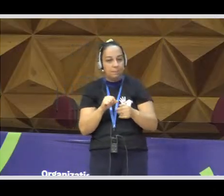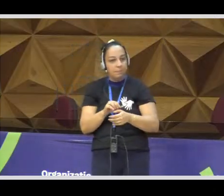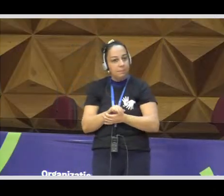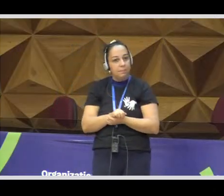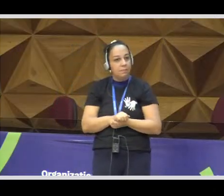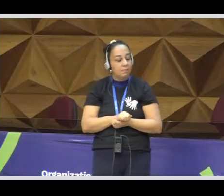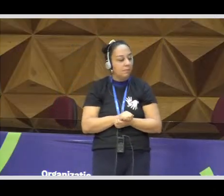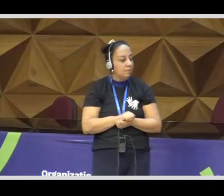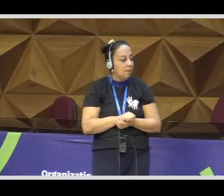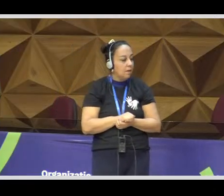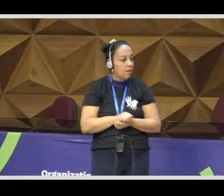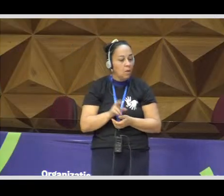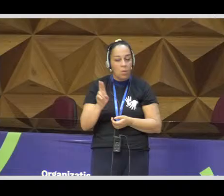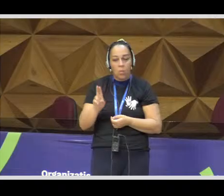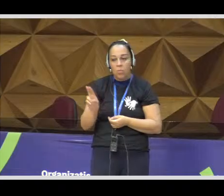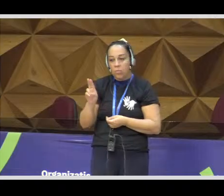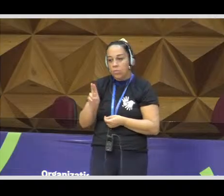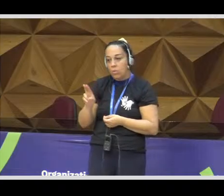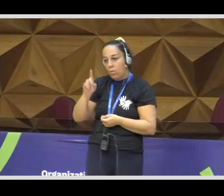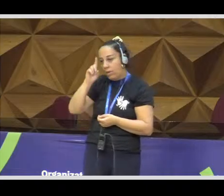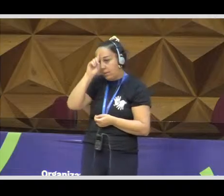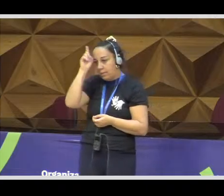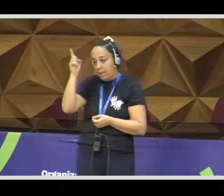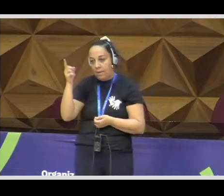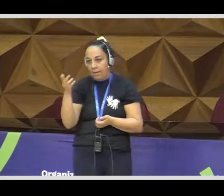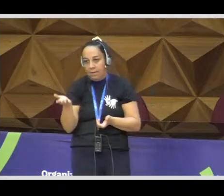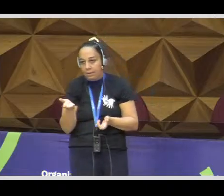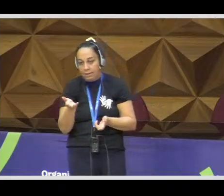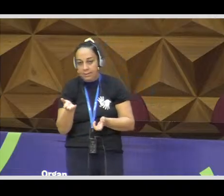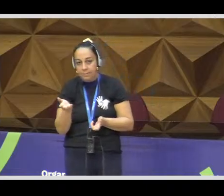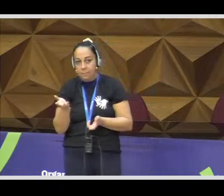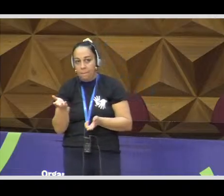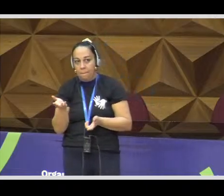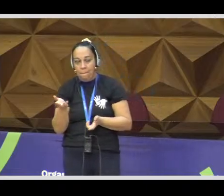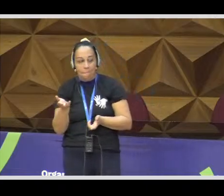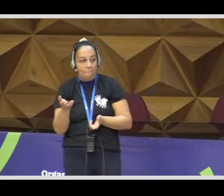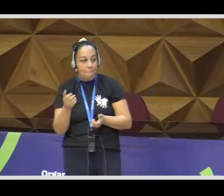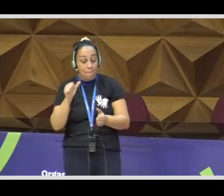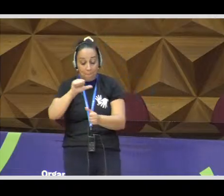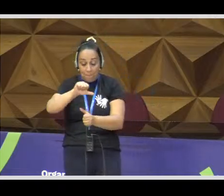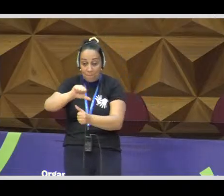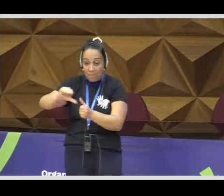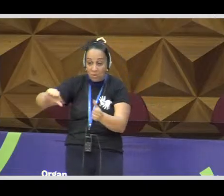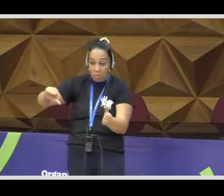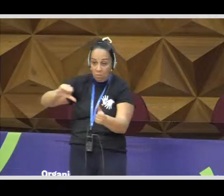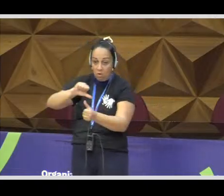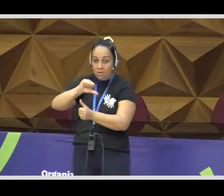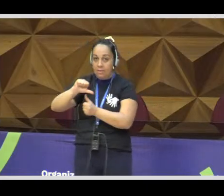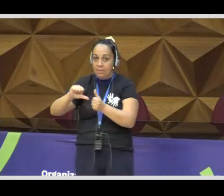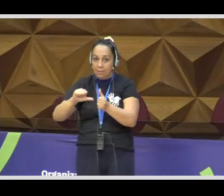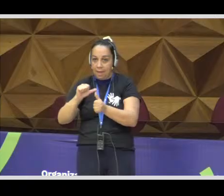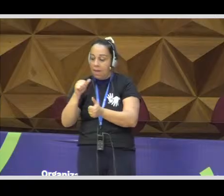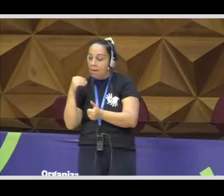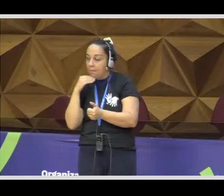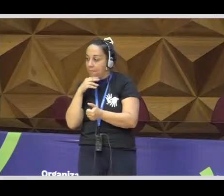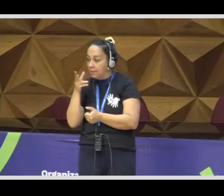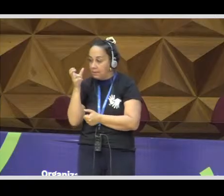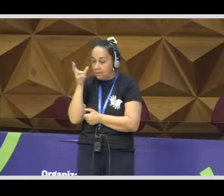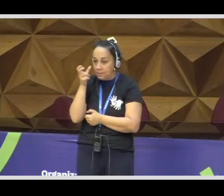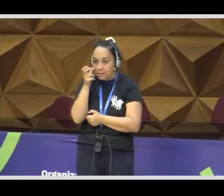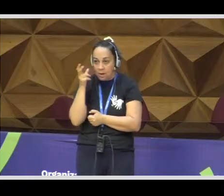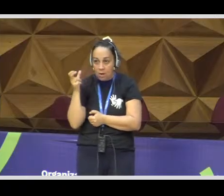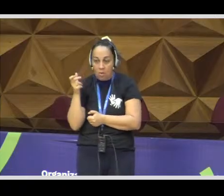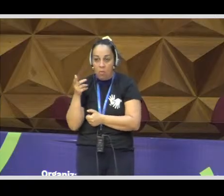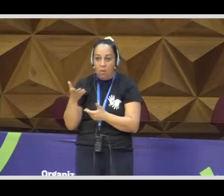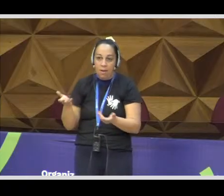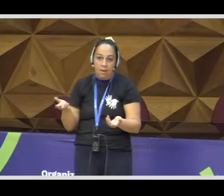retargeting. So what does that mean? So if you look at A in the picture, there's Thomas using the seat back.